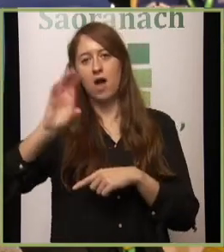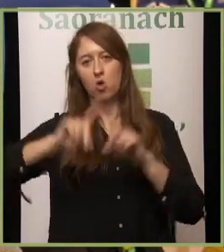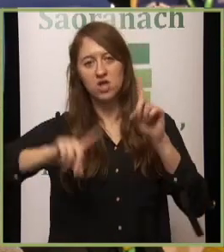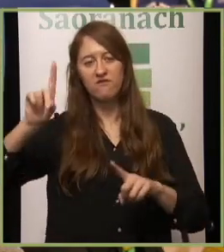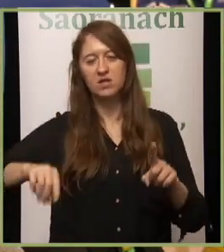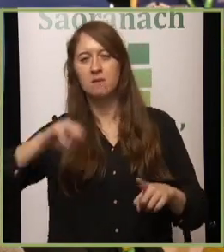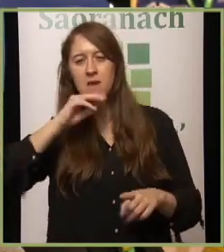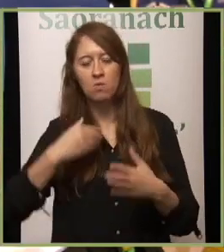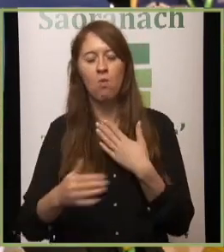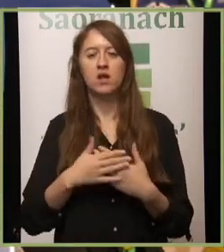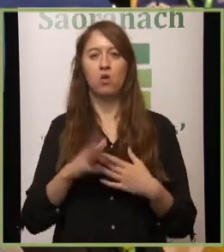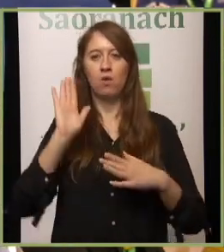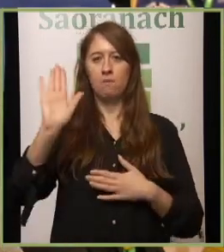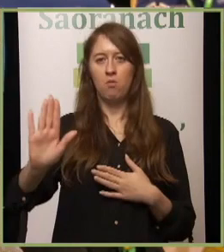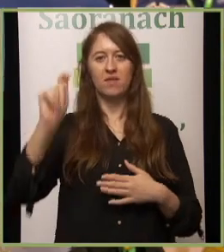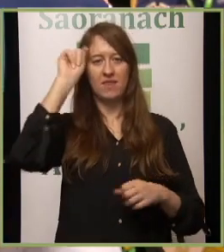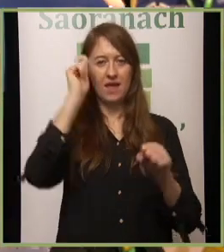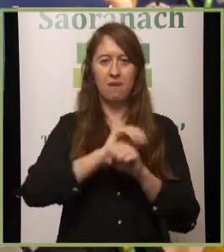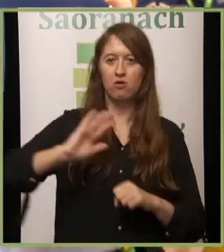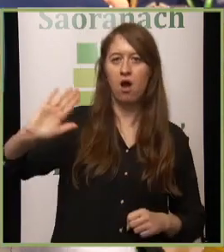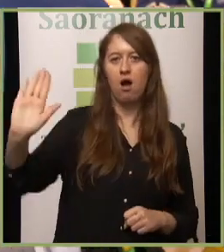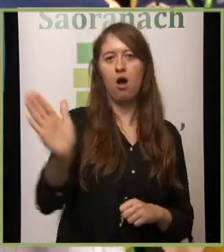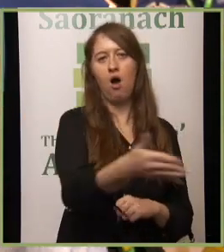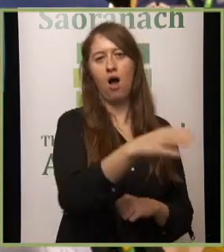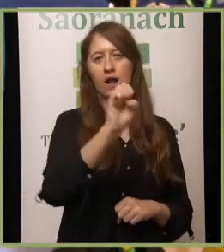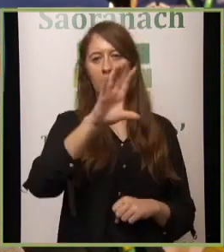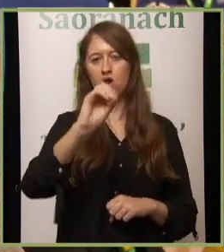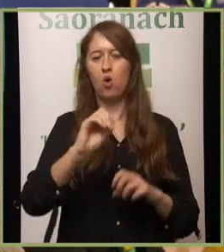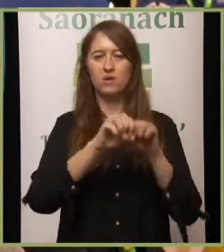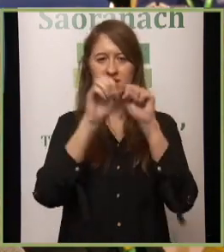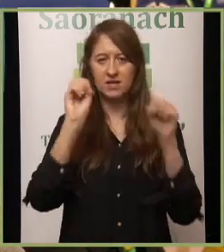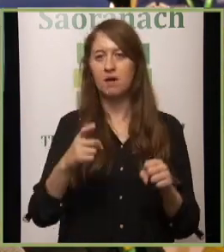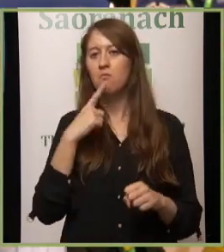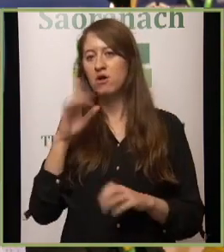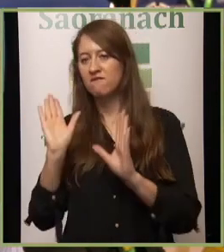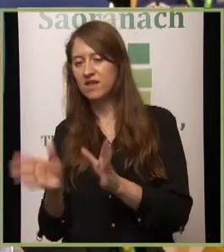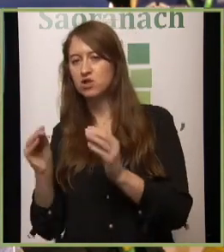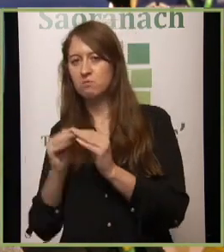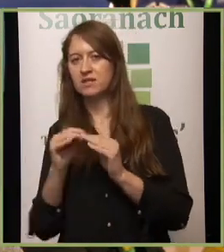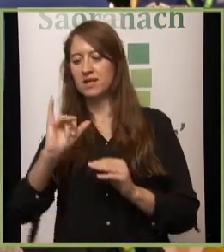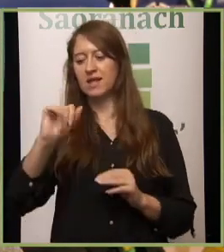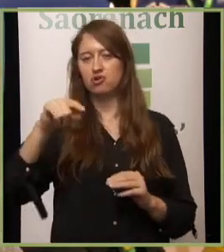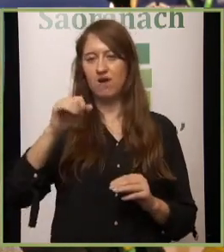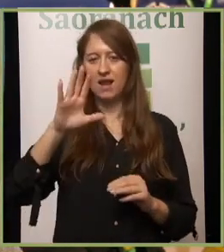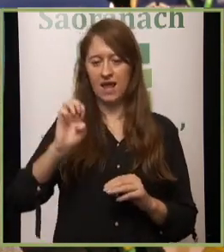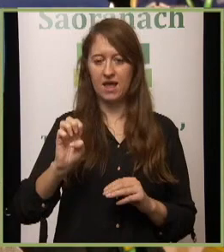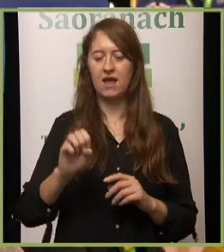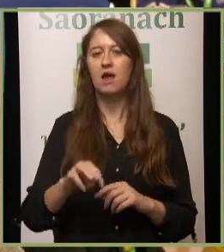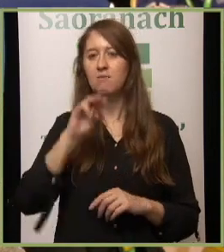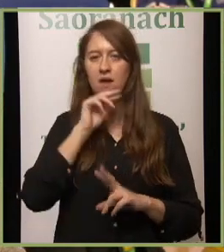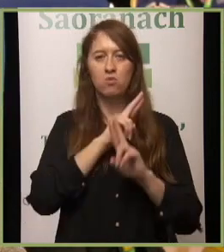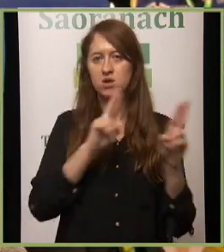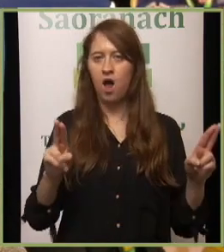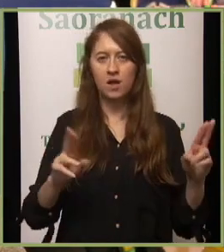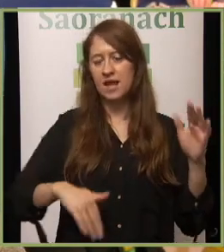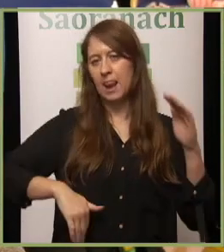mean that we are to consider all ecosystems, but it doesn't. It just states inter alia, which means, among other things, not constrained or limited